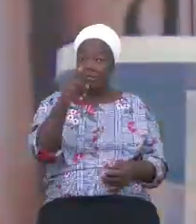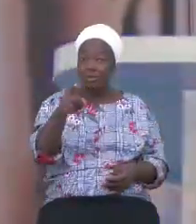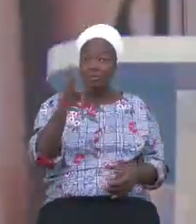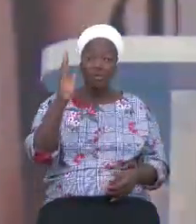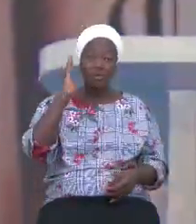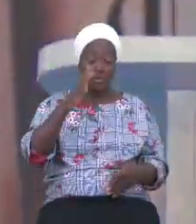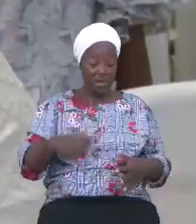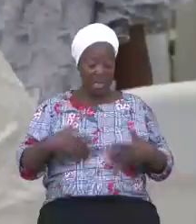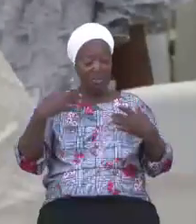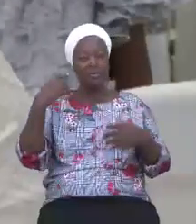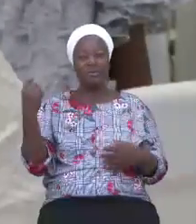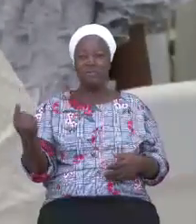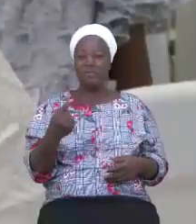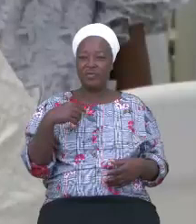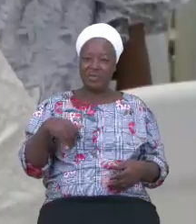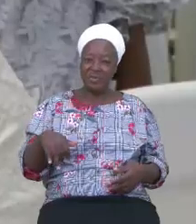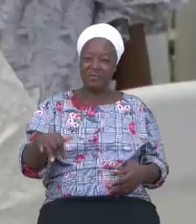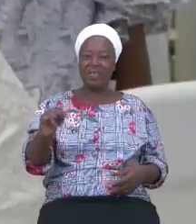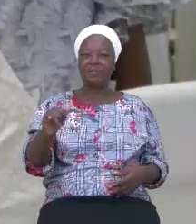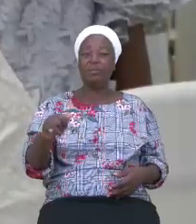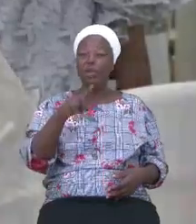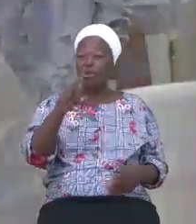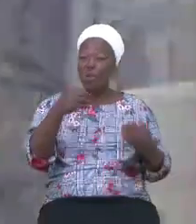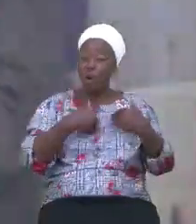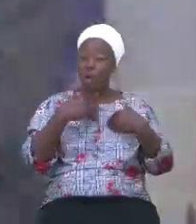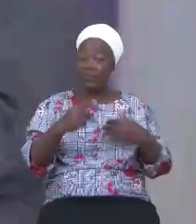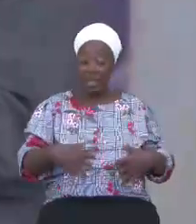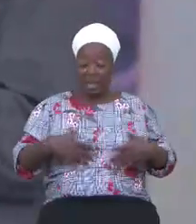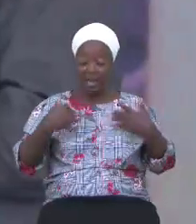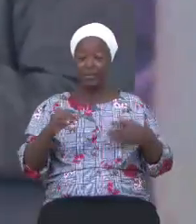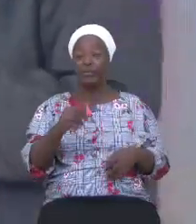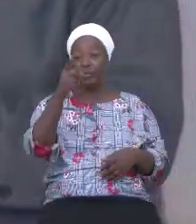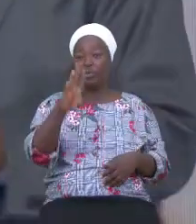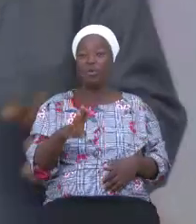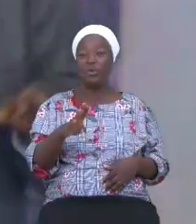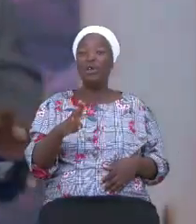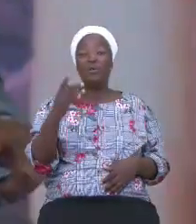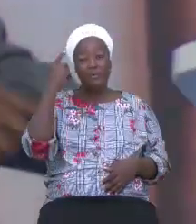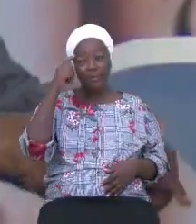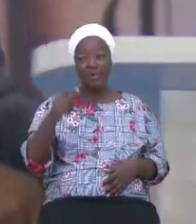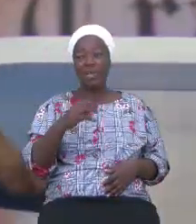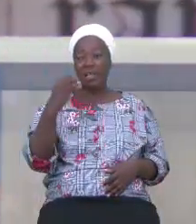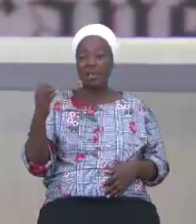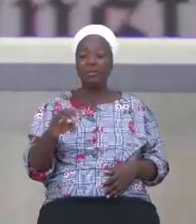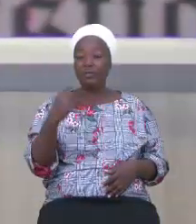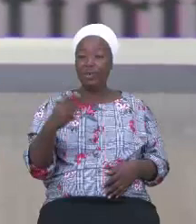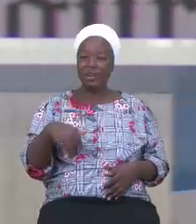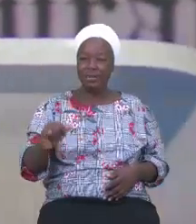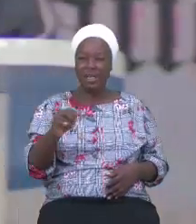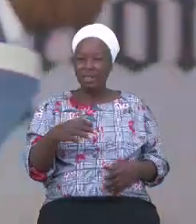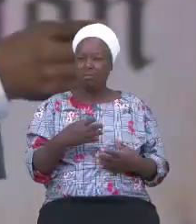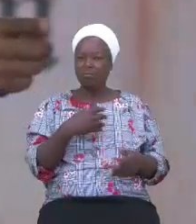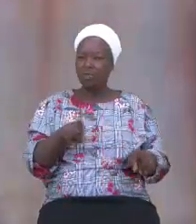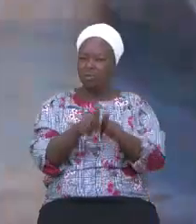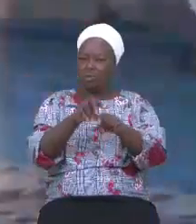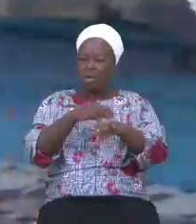live forever. Yeah. You have the life of God forever. And even at this time now, before